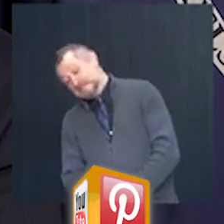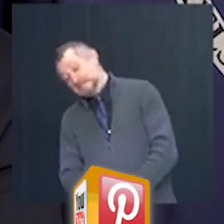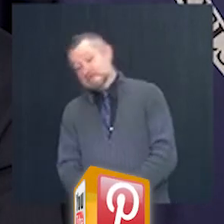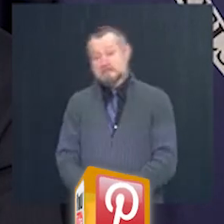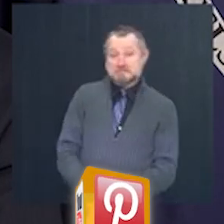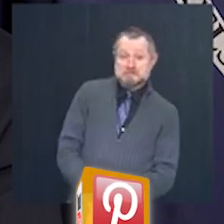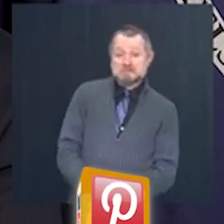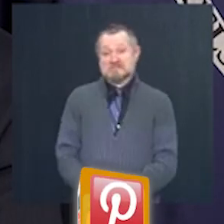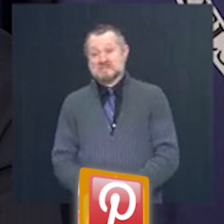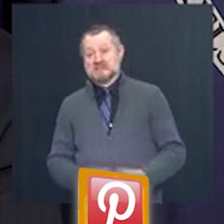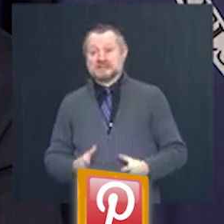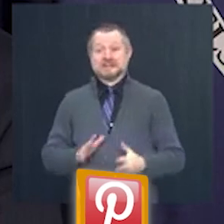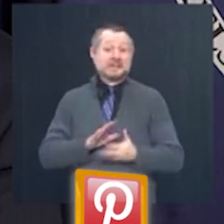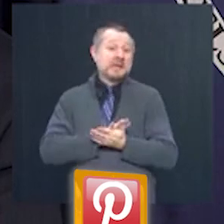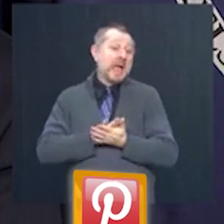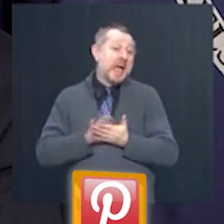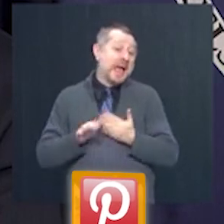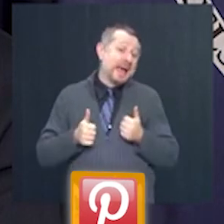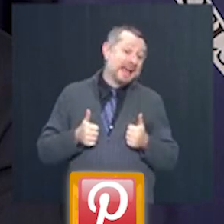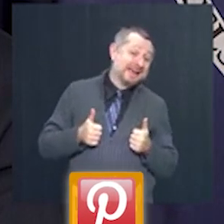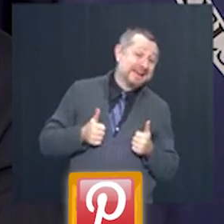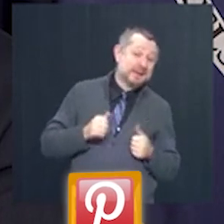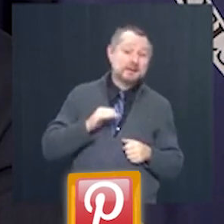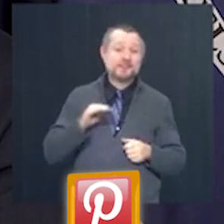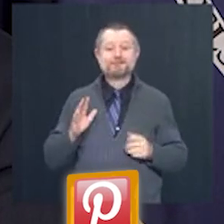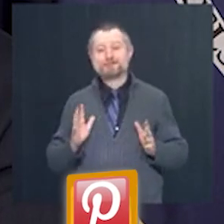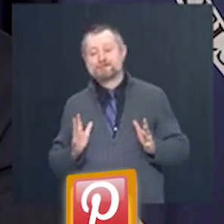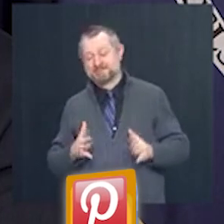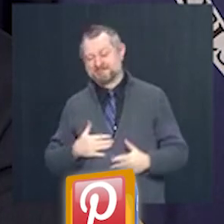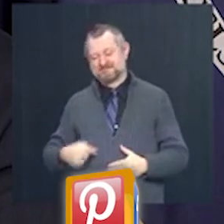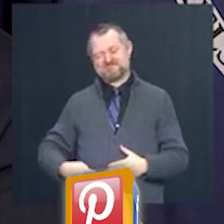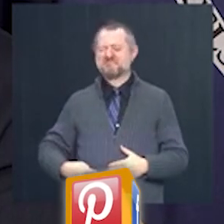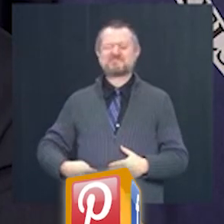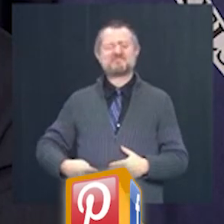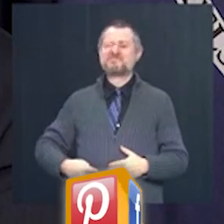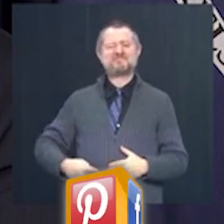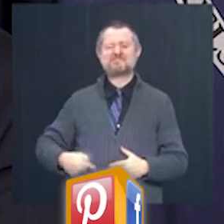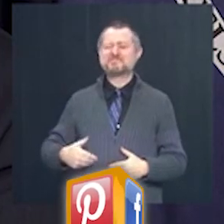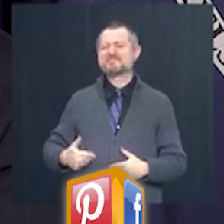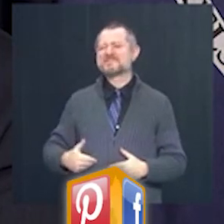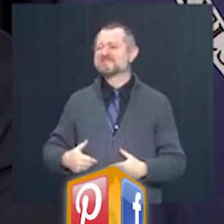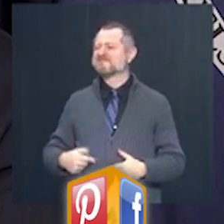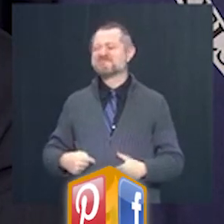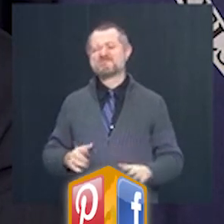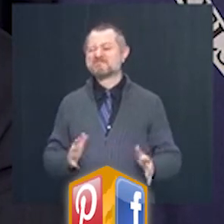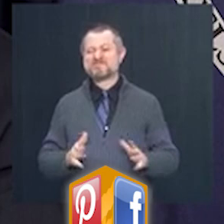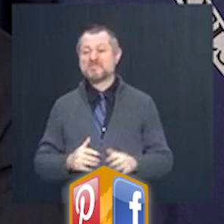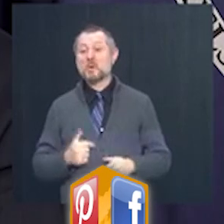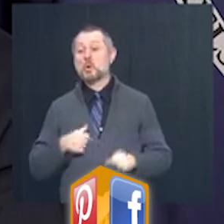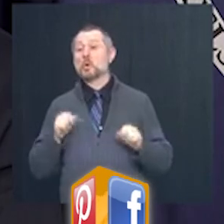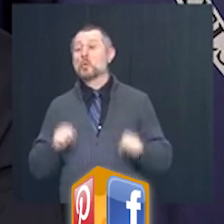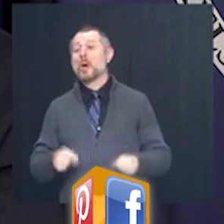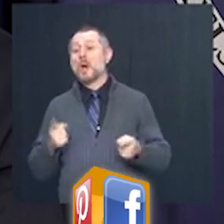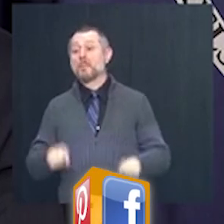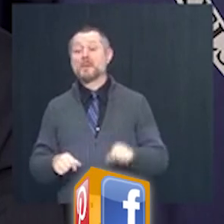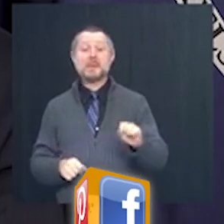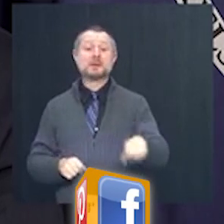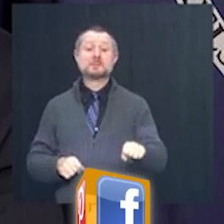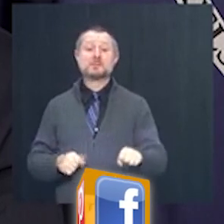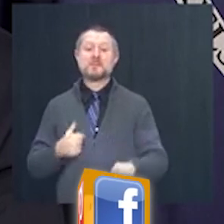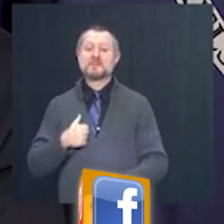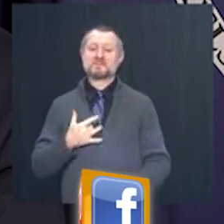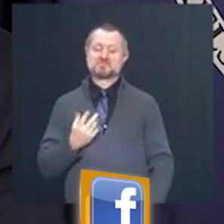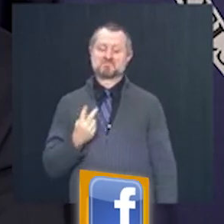pleasantly surprised. I don't think it is probable, but it is possible. Do